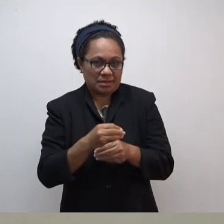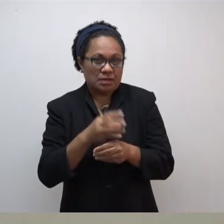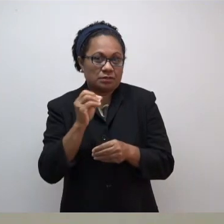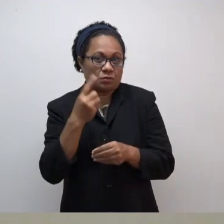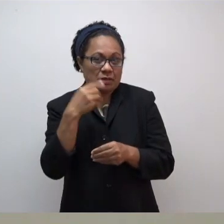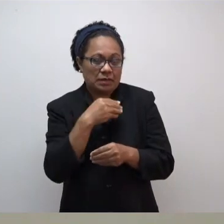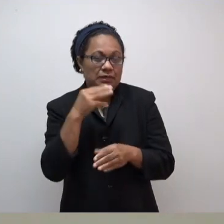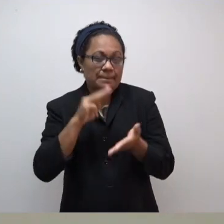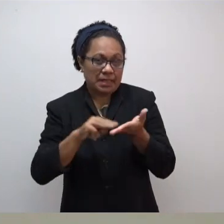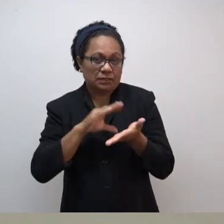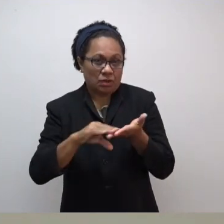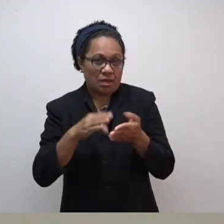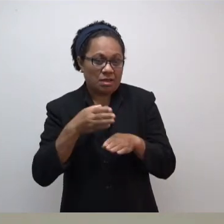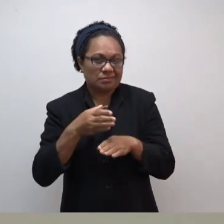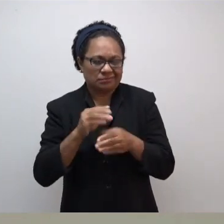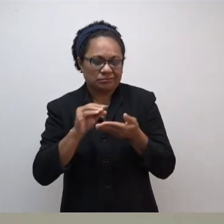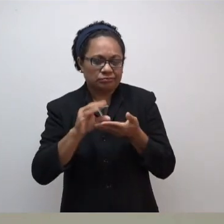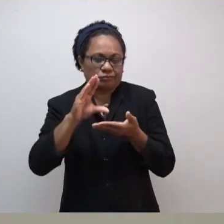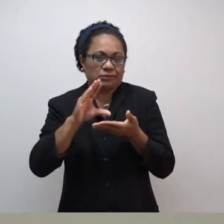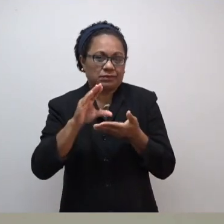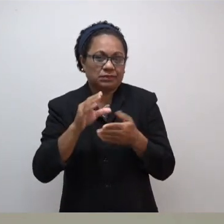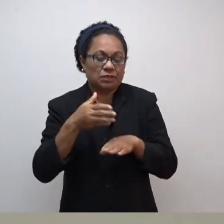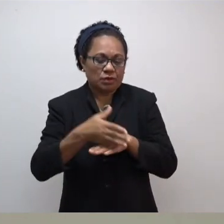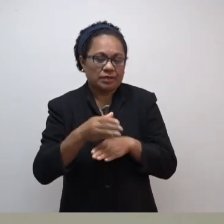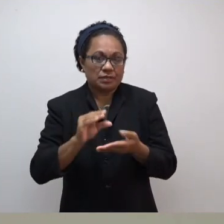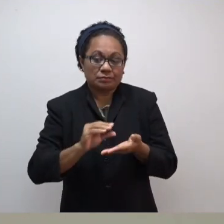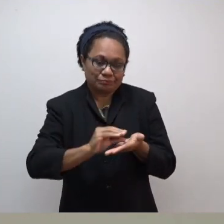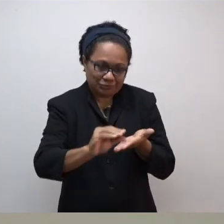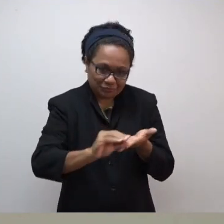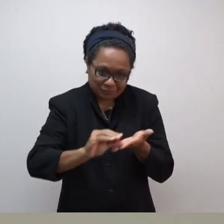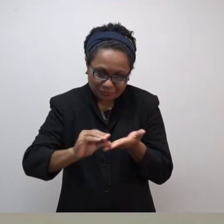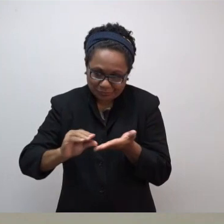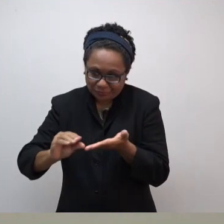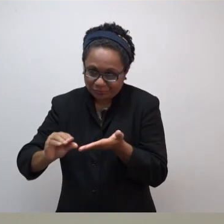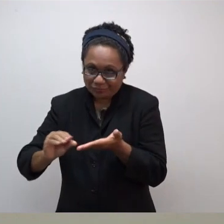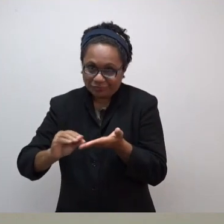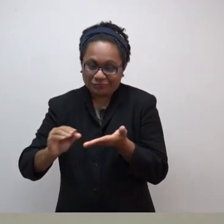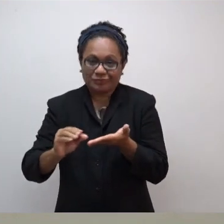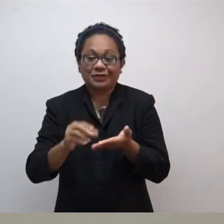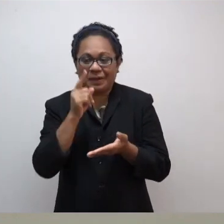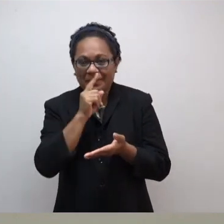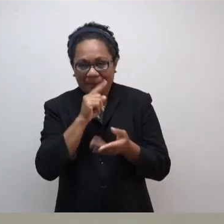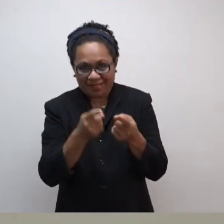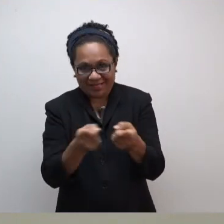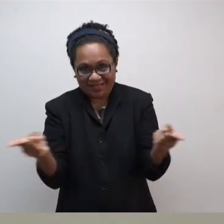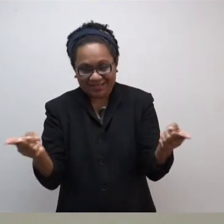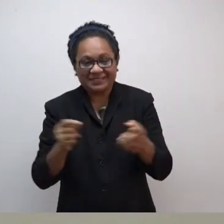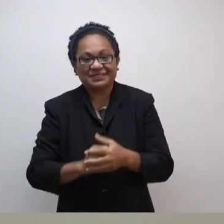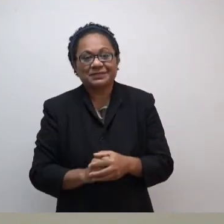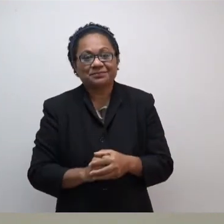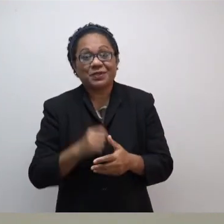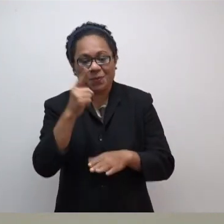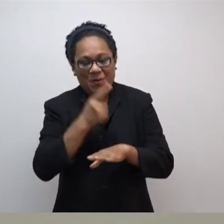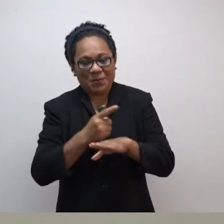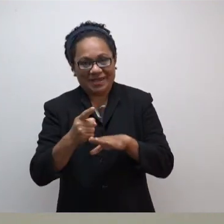million, in fact, has been paid out into the economy through these people within a